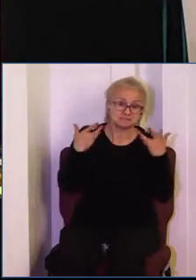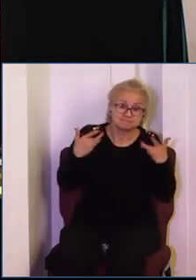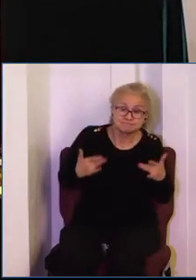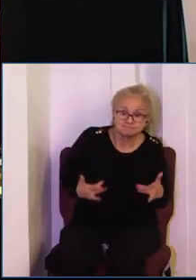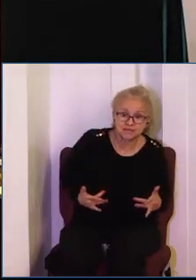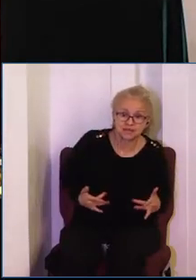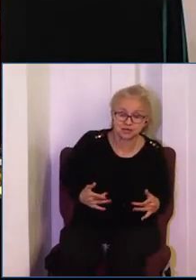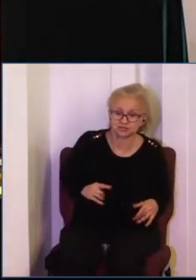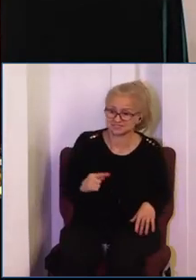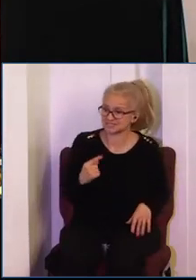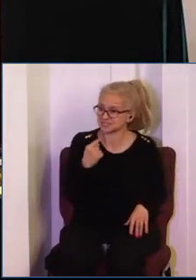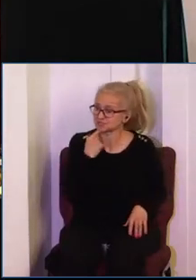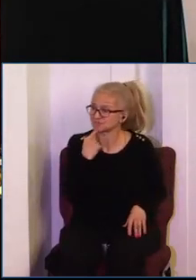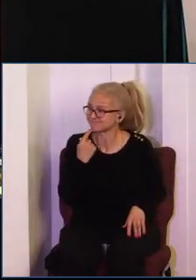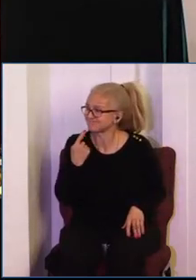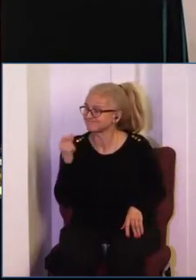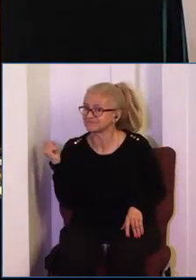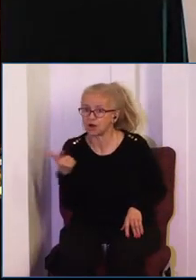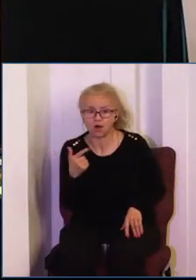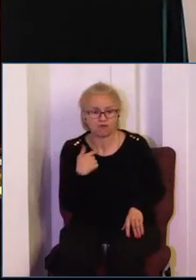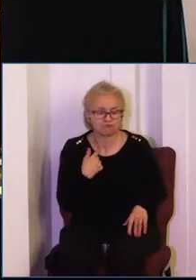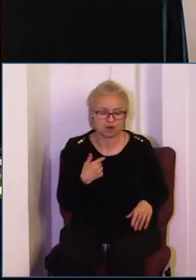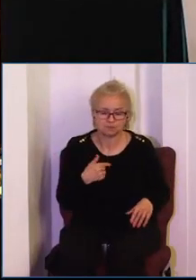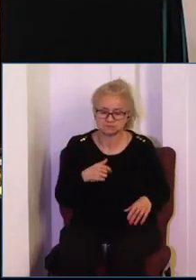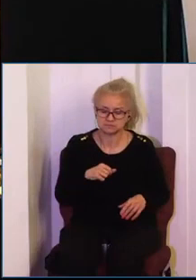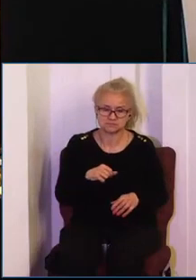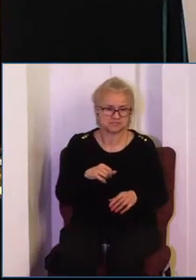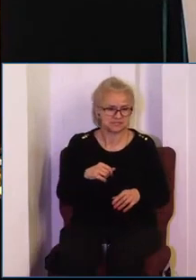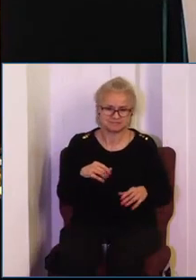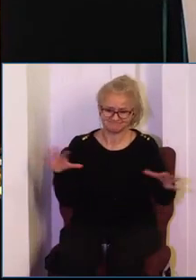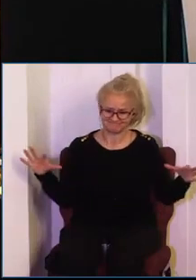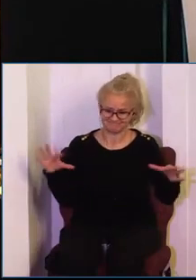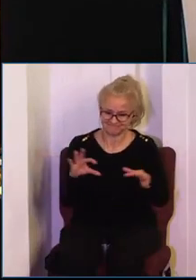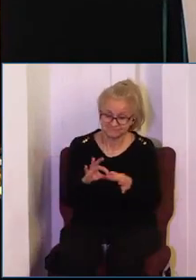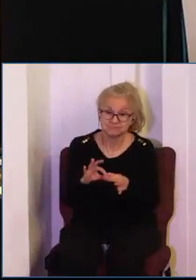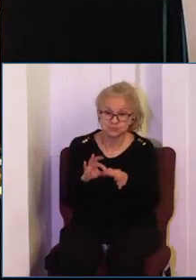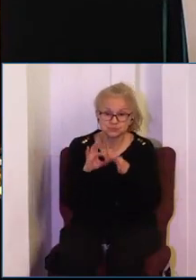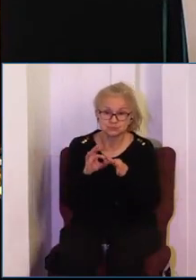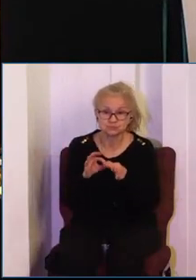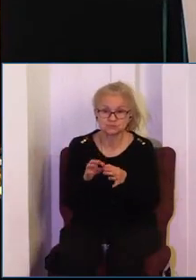that discourages us from renewing relationships.